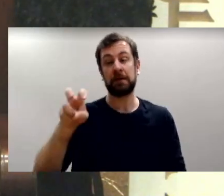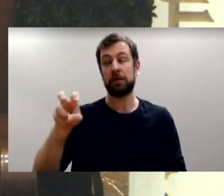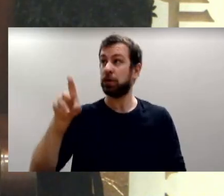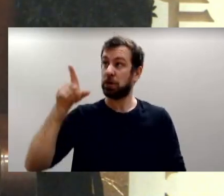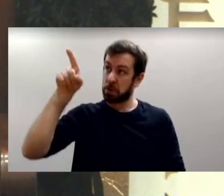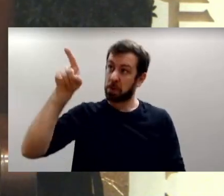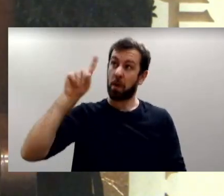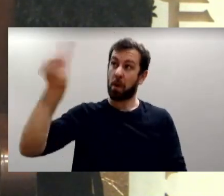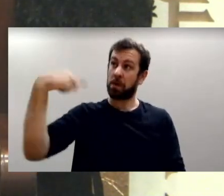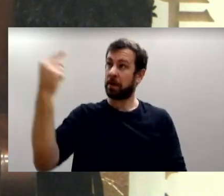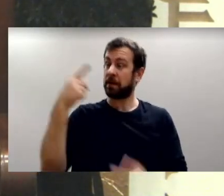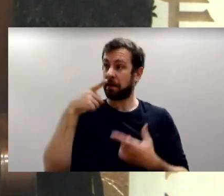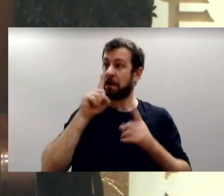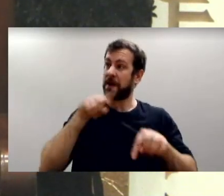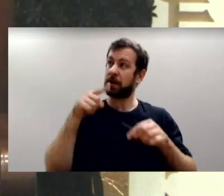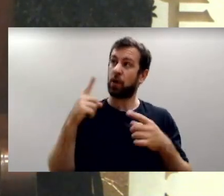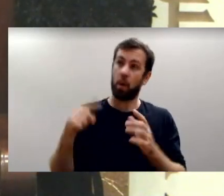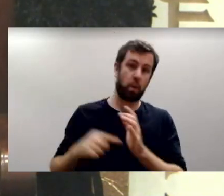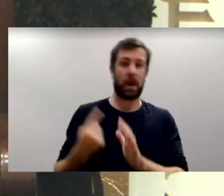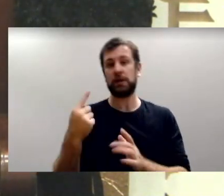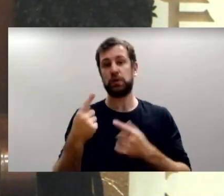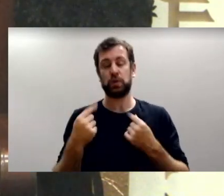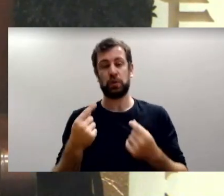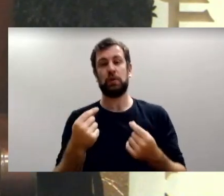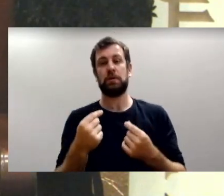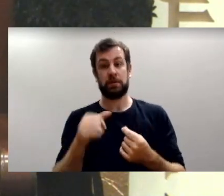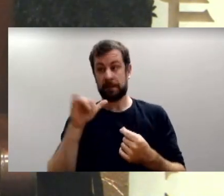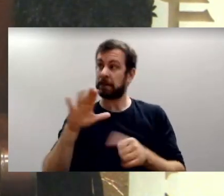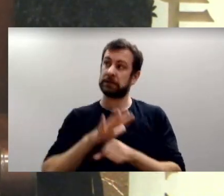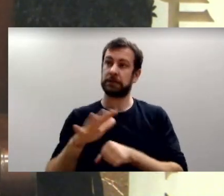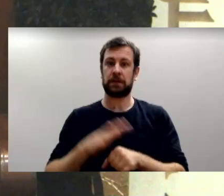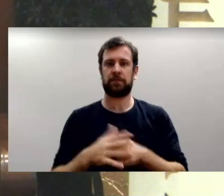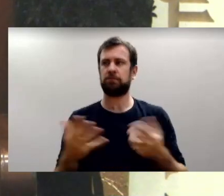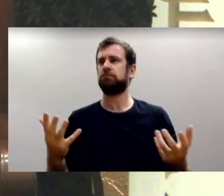us once, and that was sufficient.